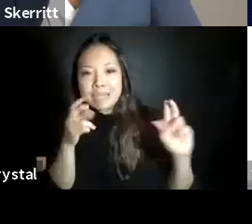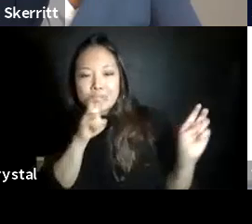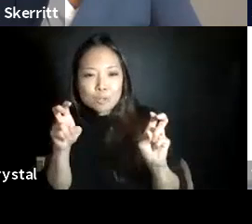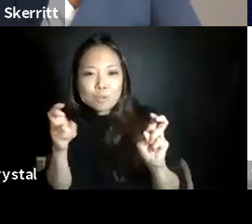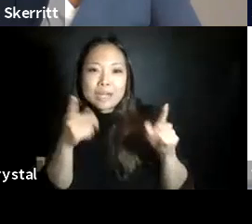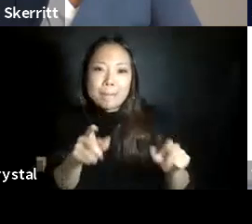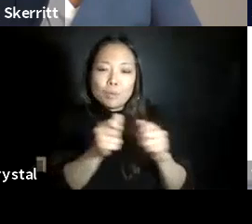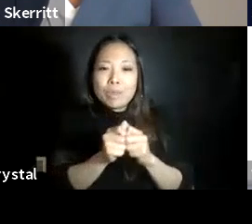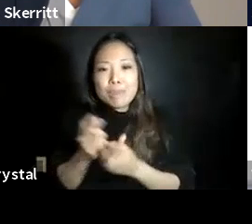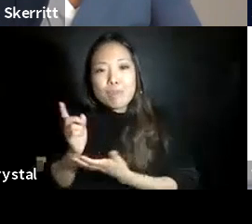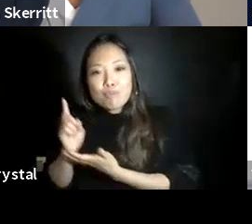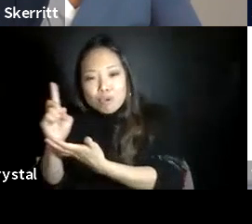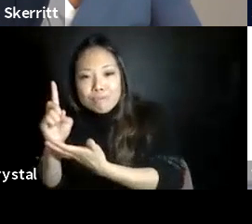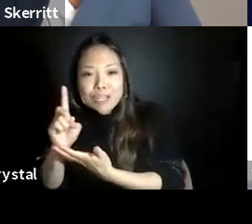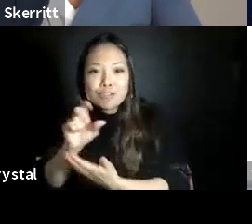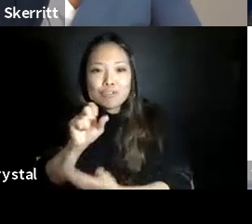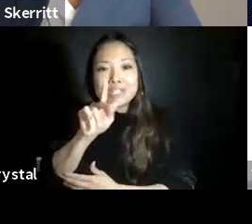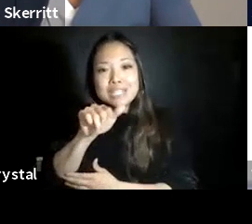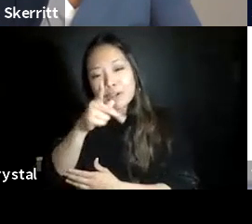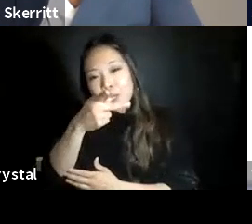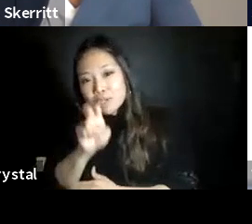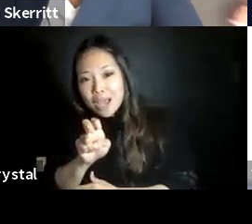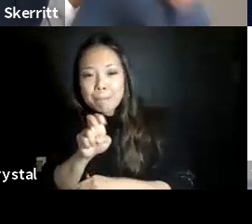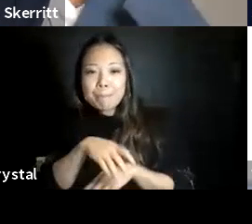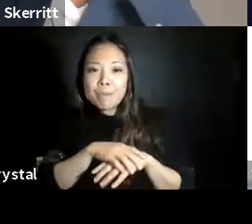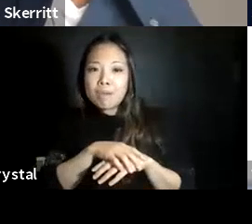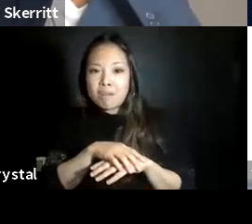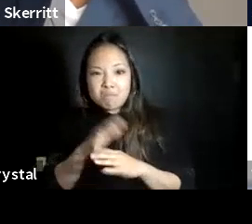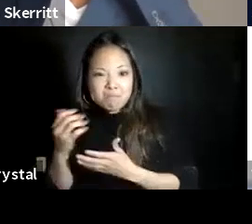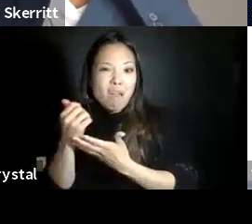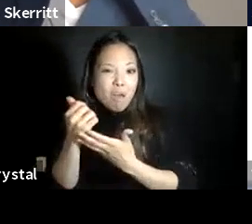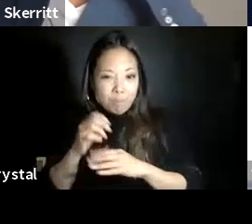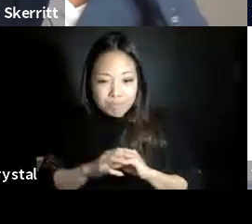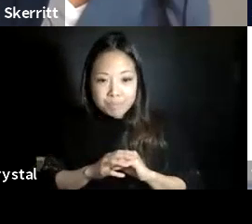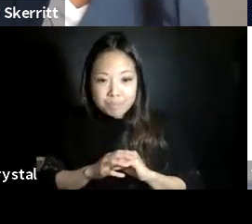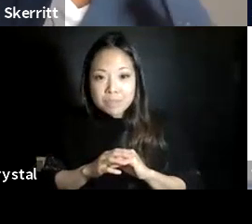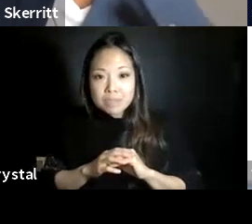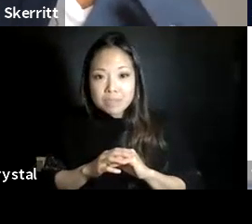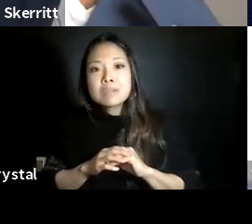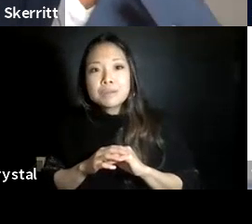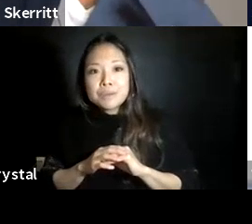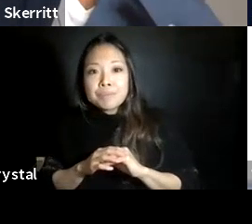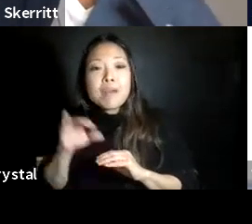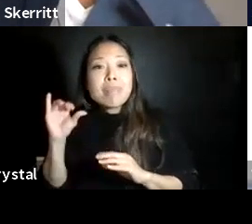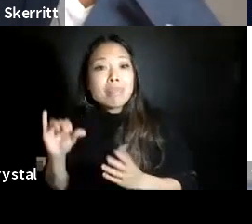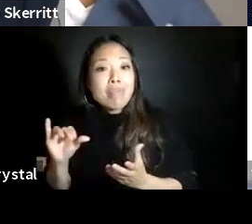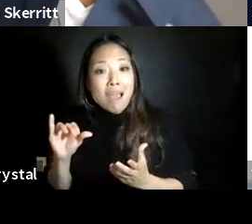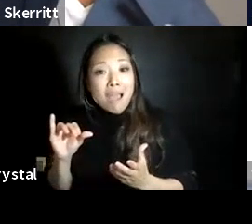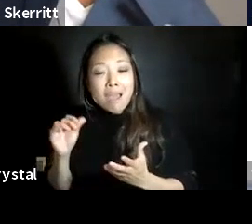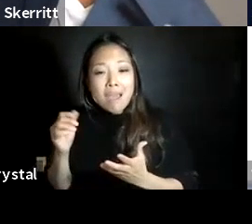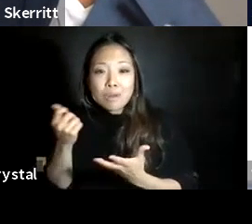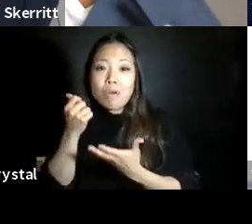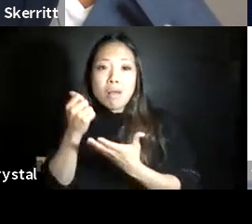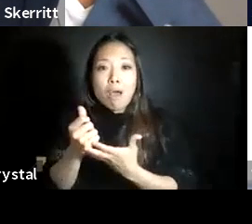And it takes pressure off teachers and administrators around grade inflation, if we have a test, teaching